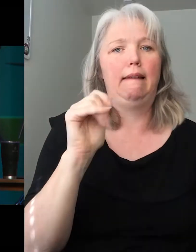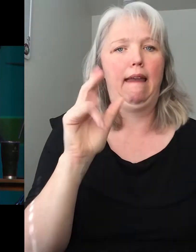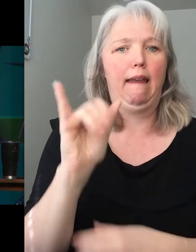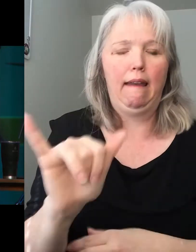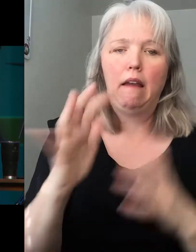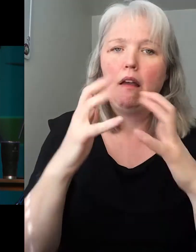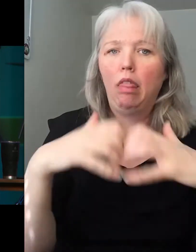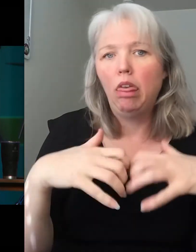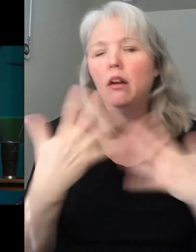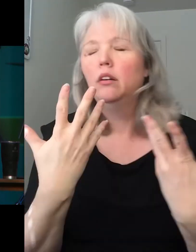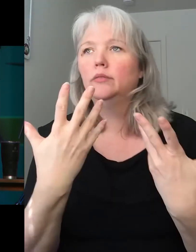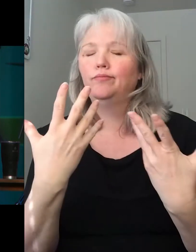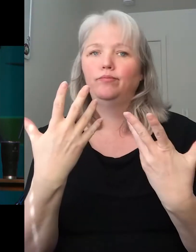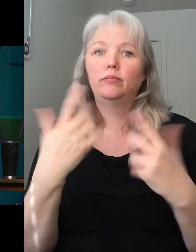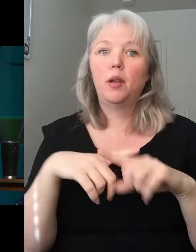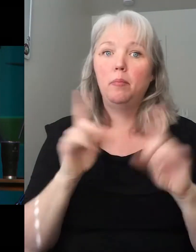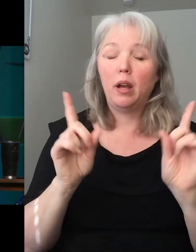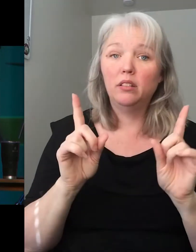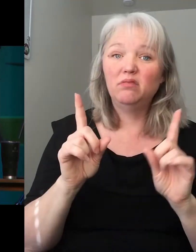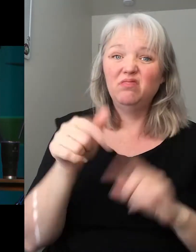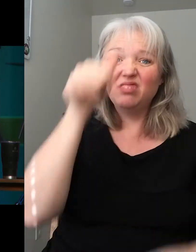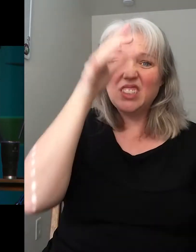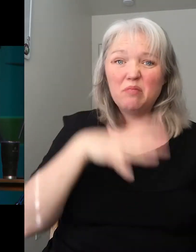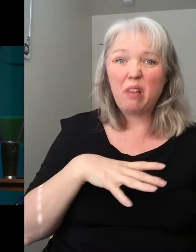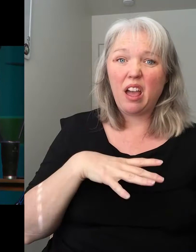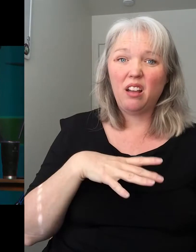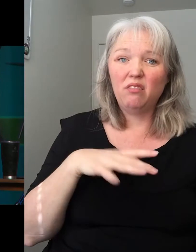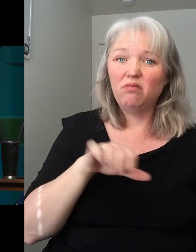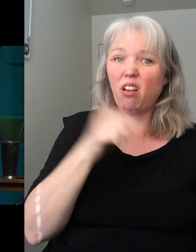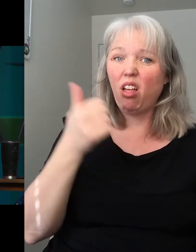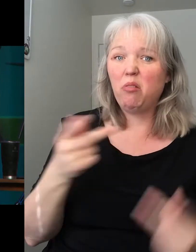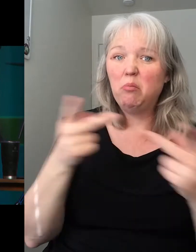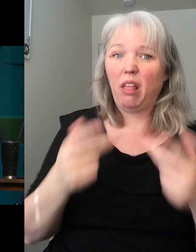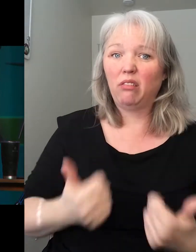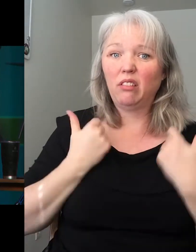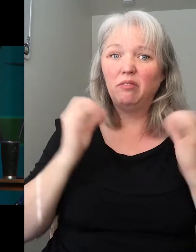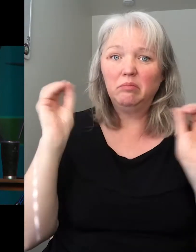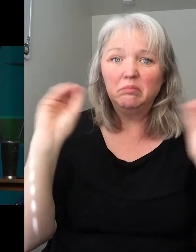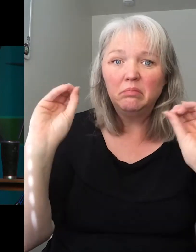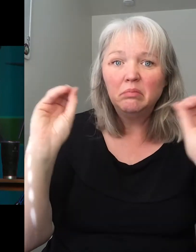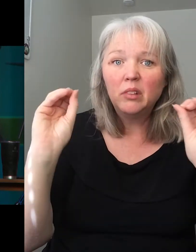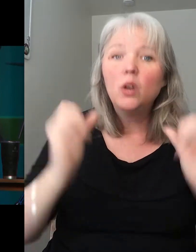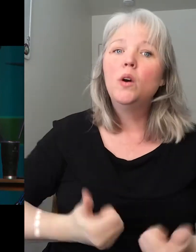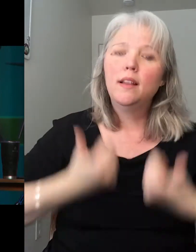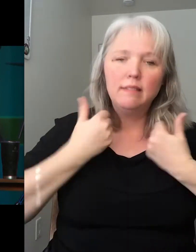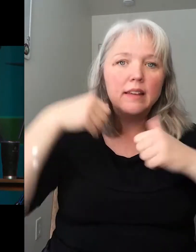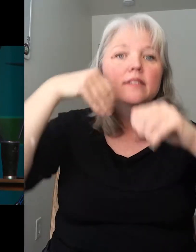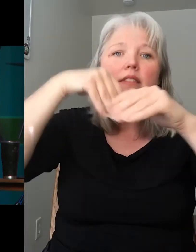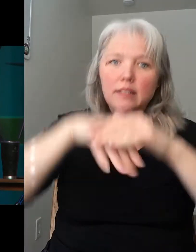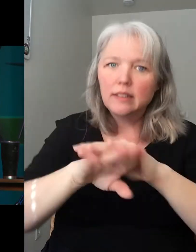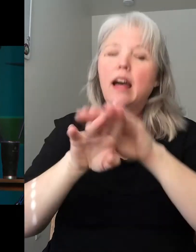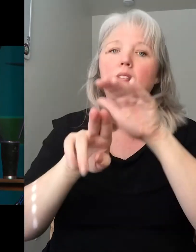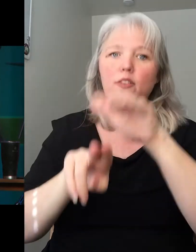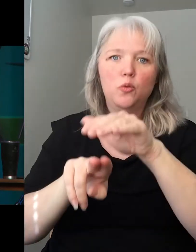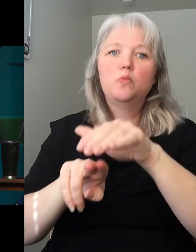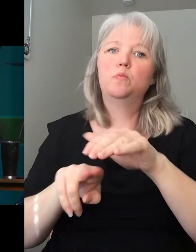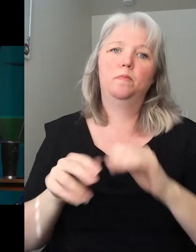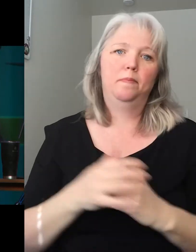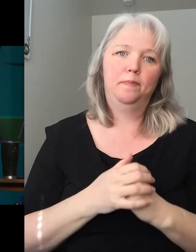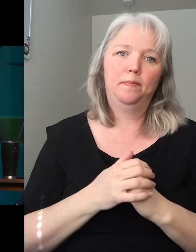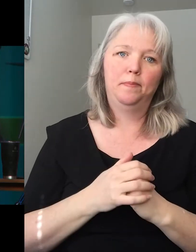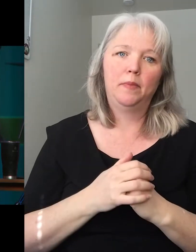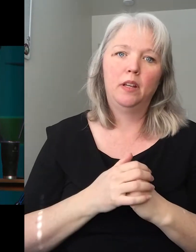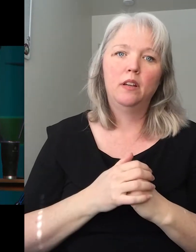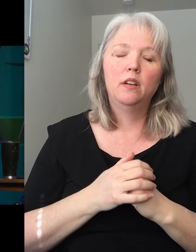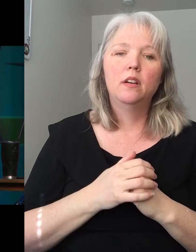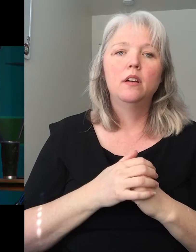decay, because of a lot of things. But there was no place else for this guy to live. And so he lived in the tombs.